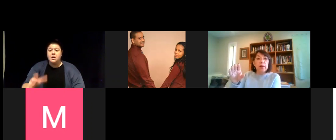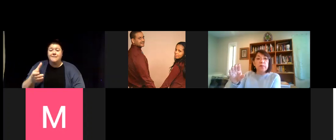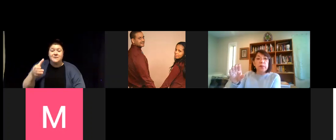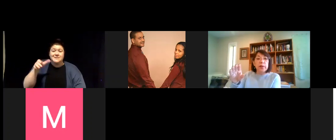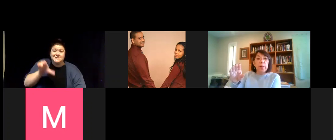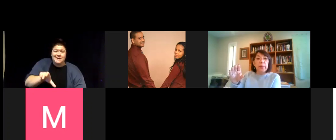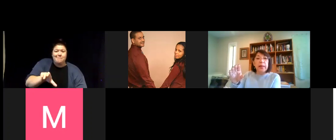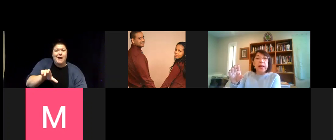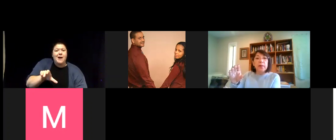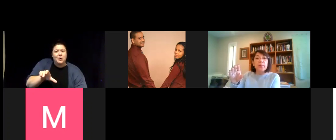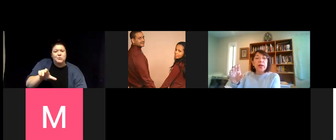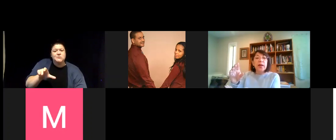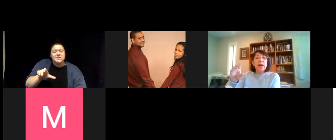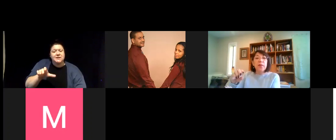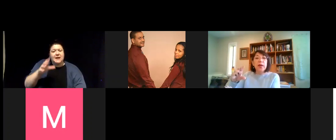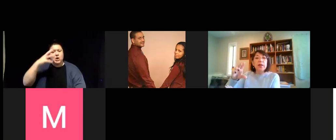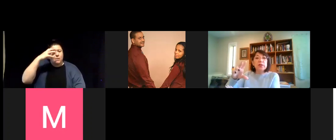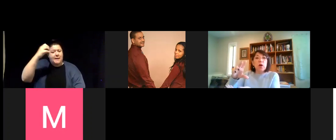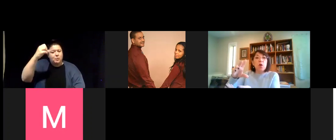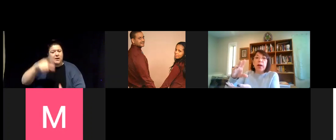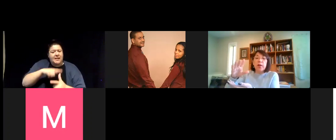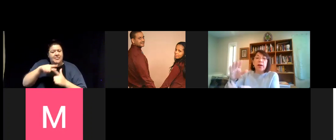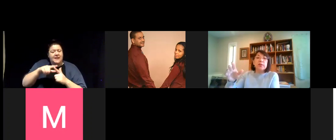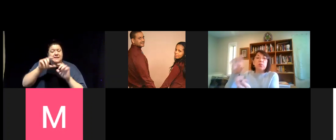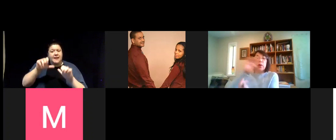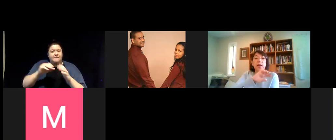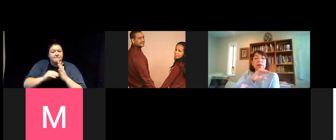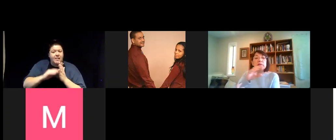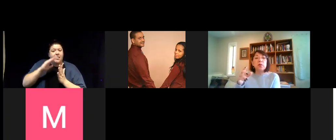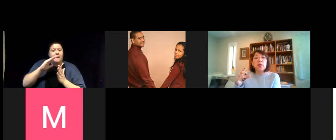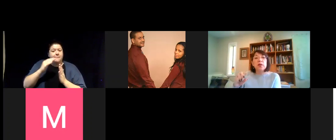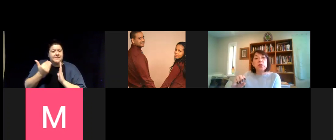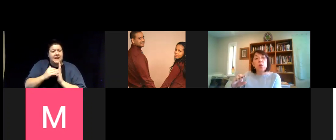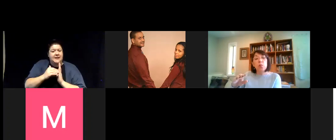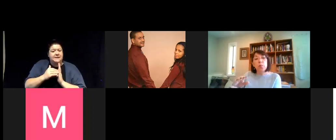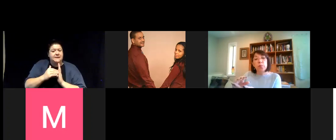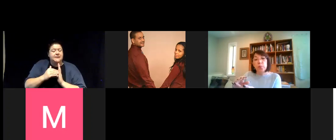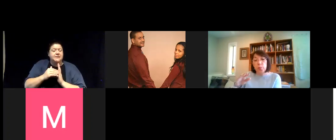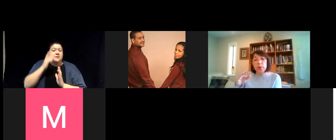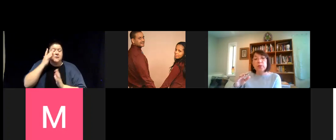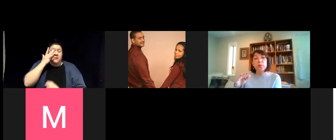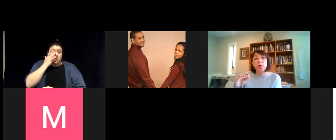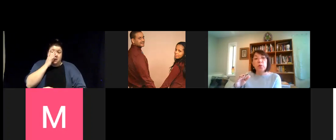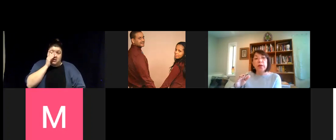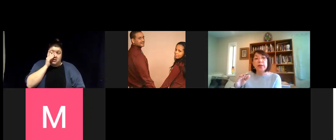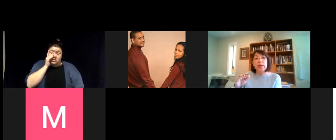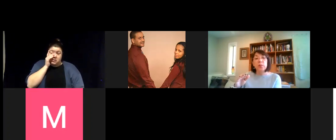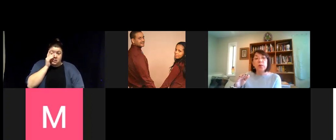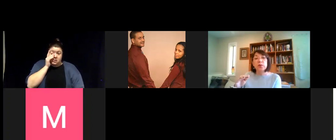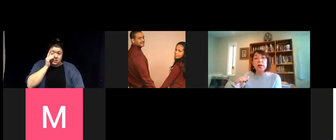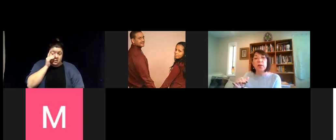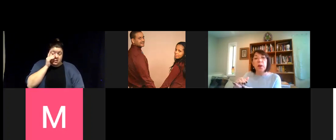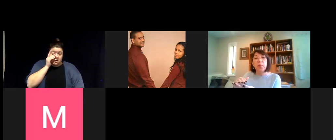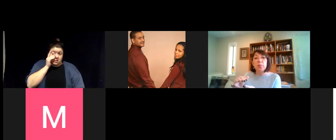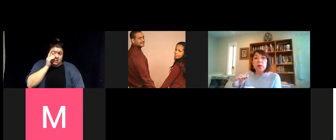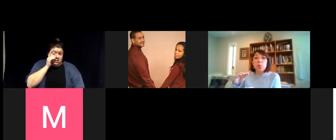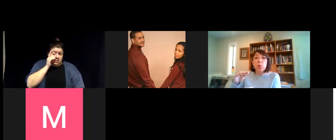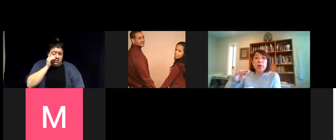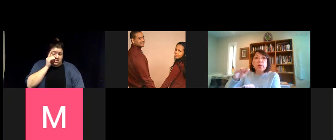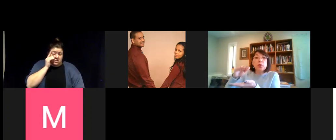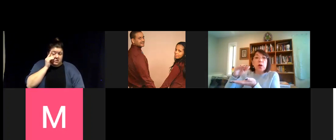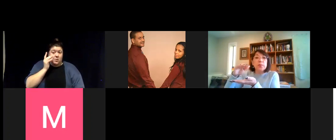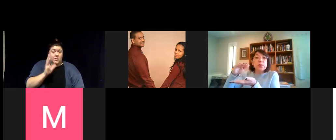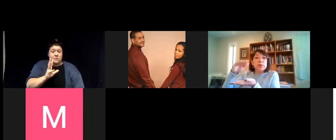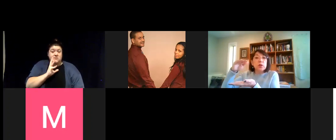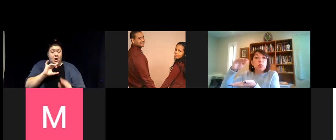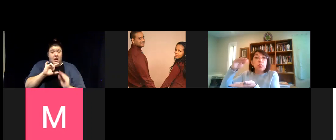can go ahead and fill it up again. And then it's okay, it's running out. And so what, that day that we were talking about memory,